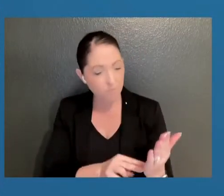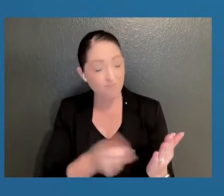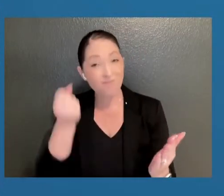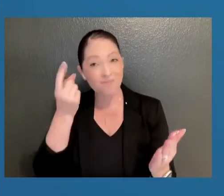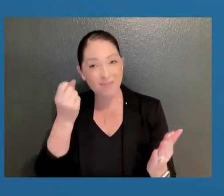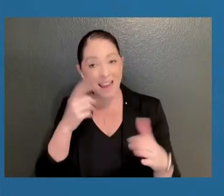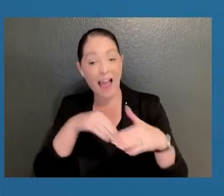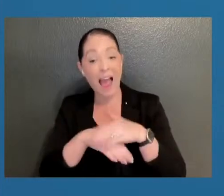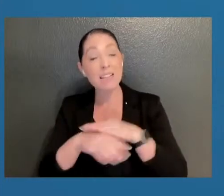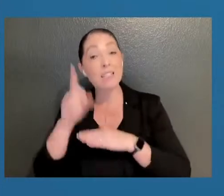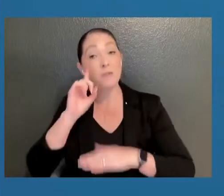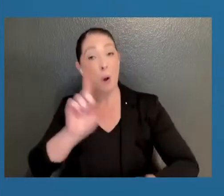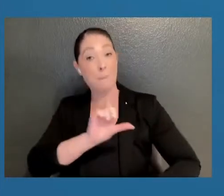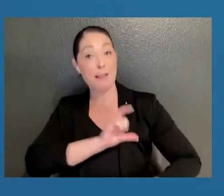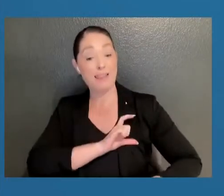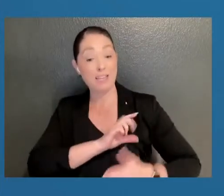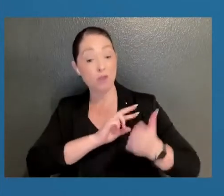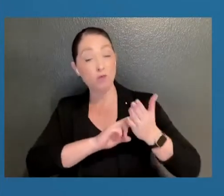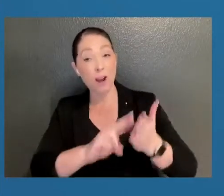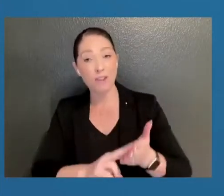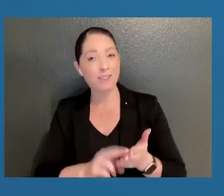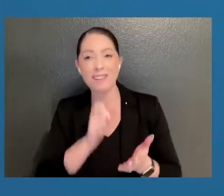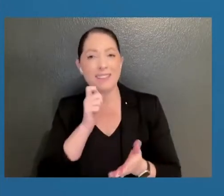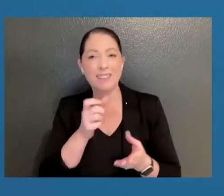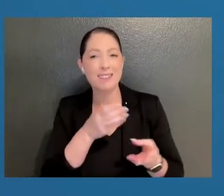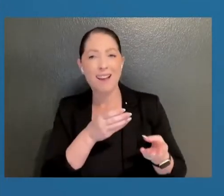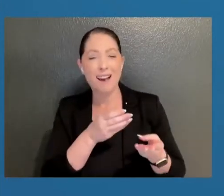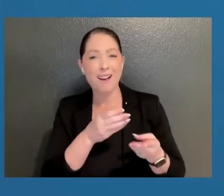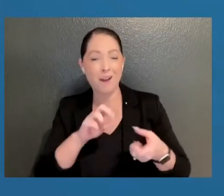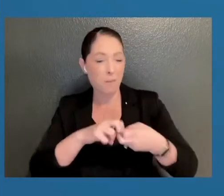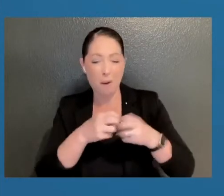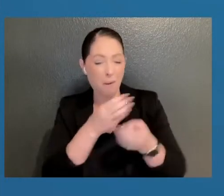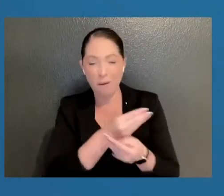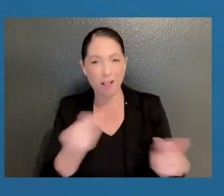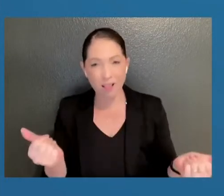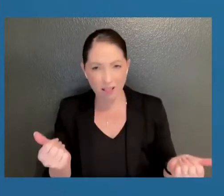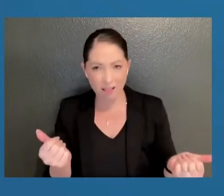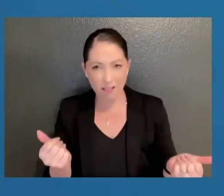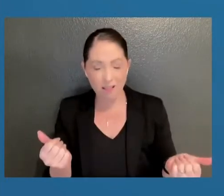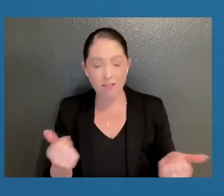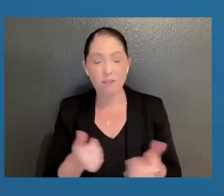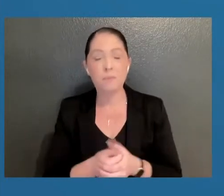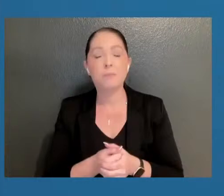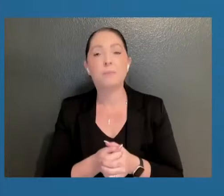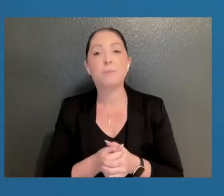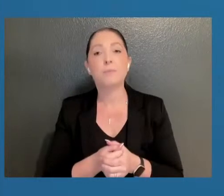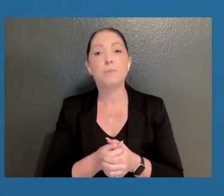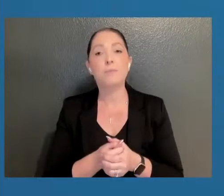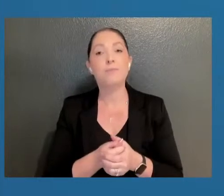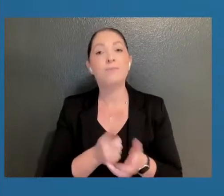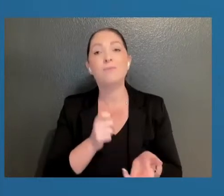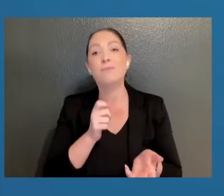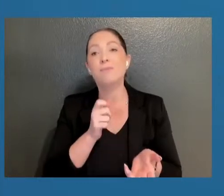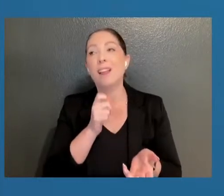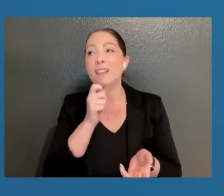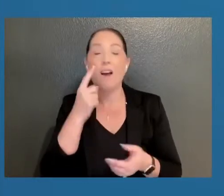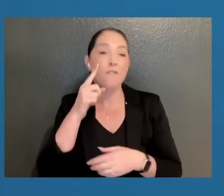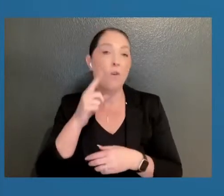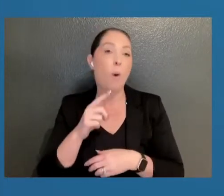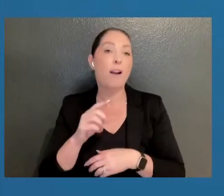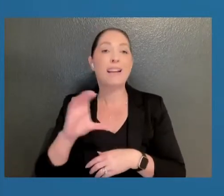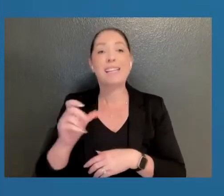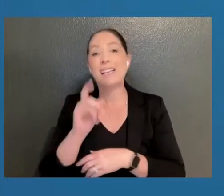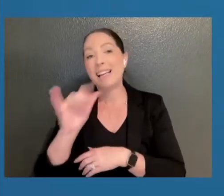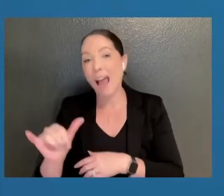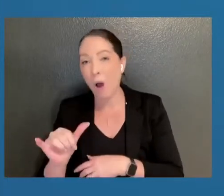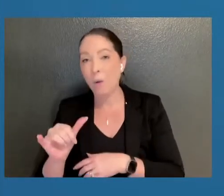police records doesn't solve the problems that we're talking about here today, and certainly not for counties outside of New York City that